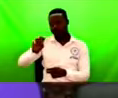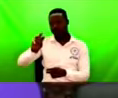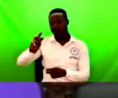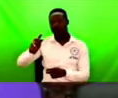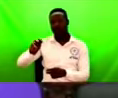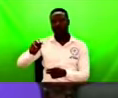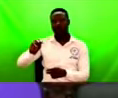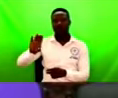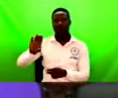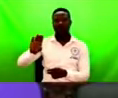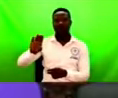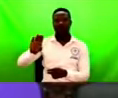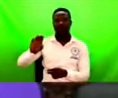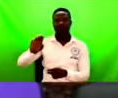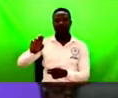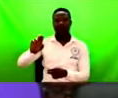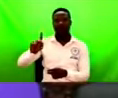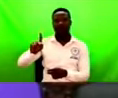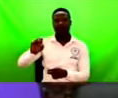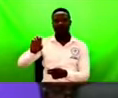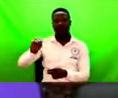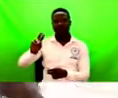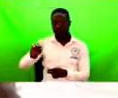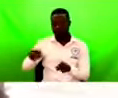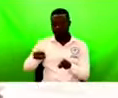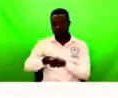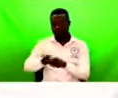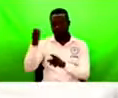the evangelism director.